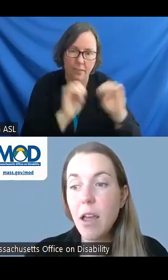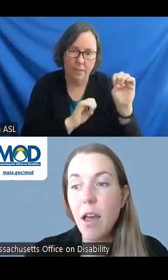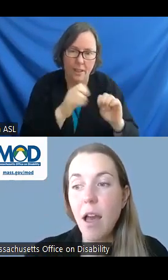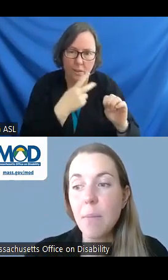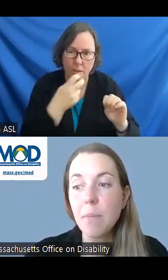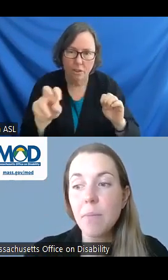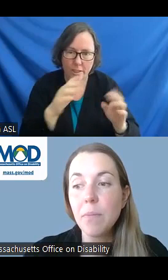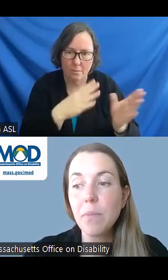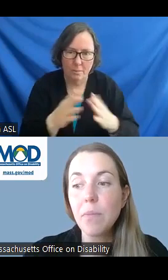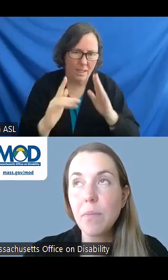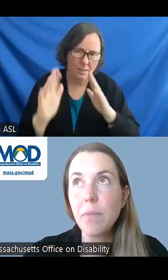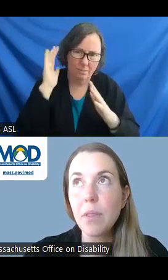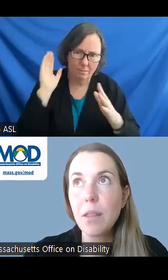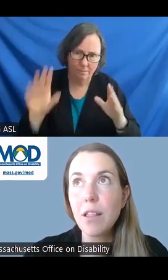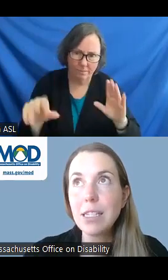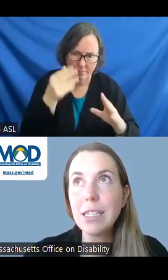plan.